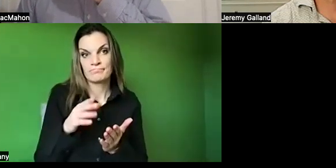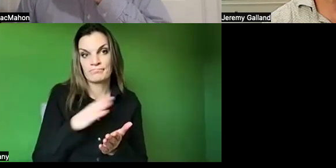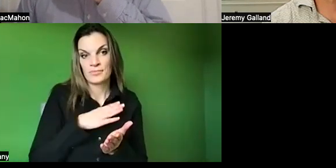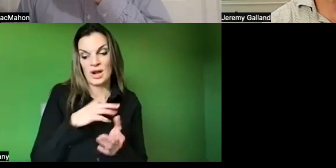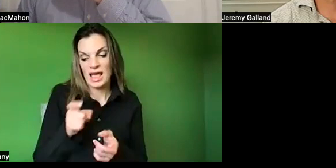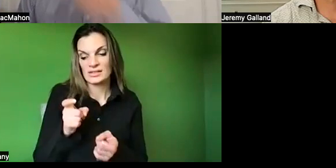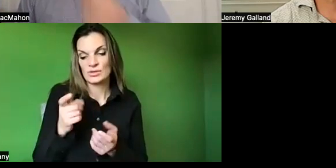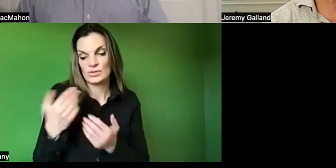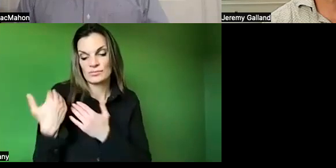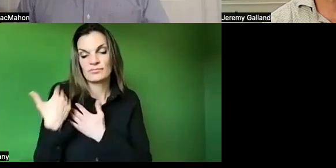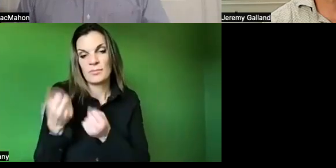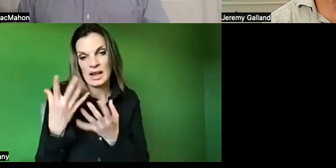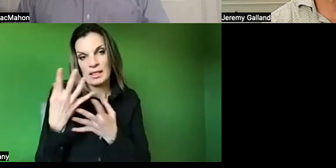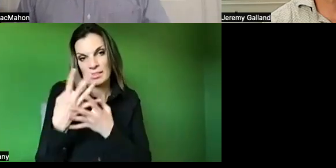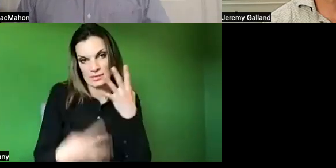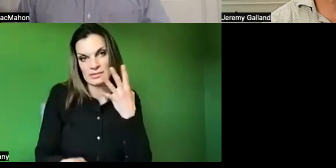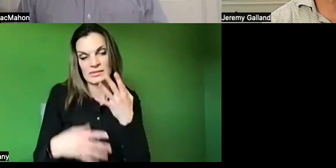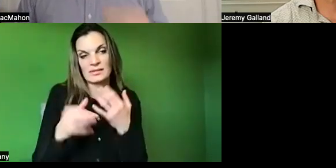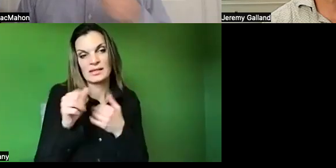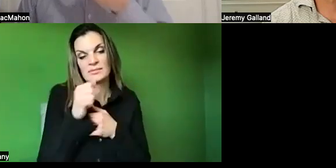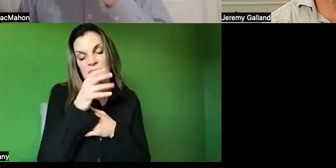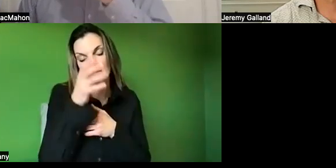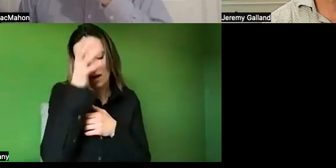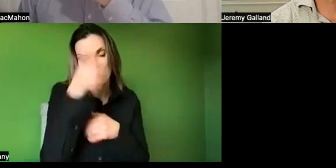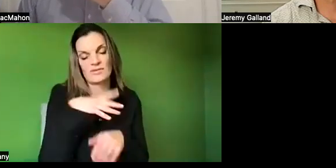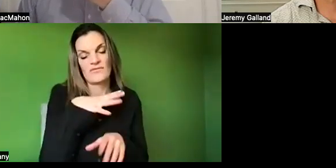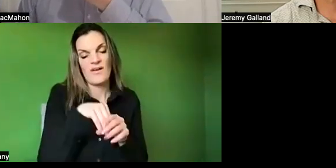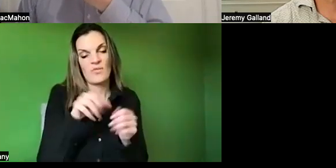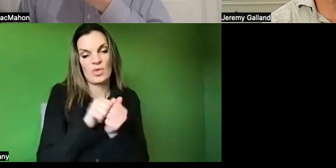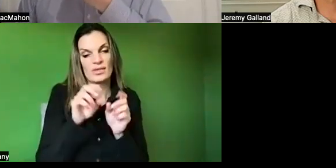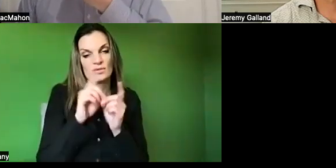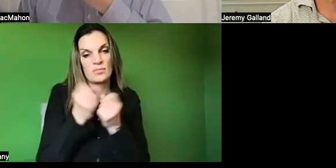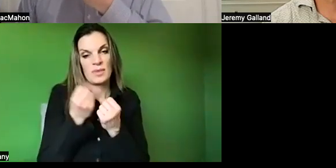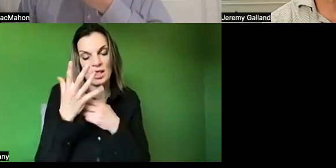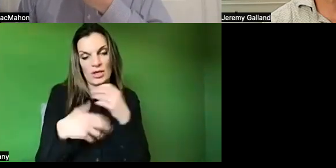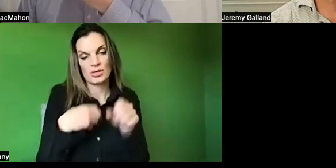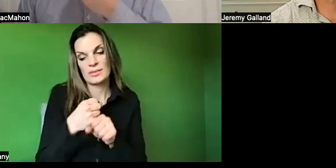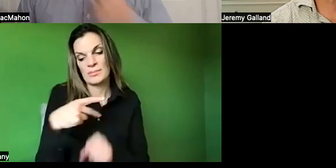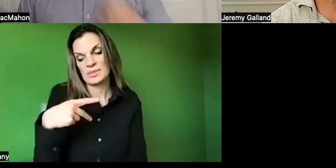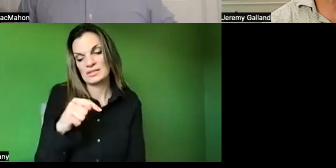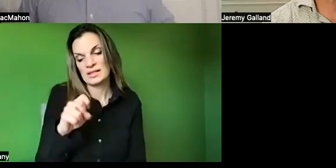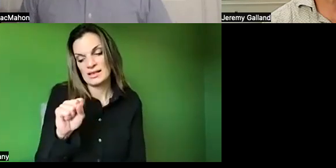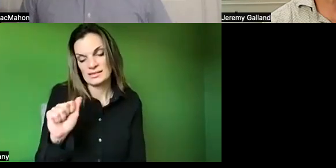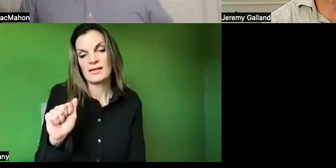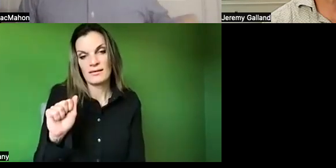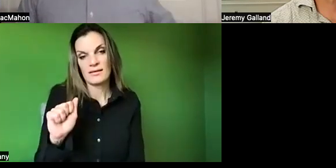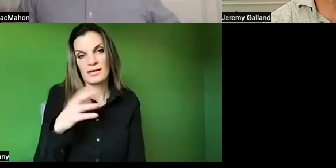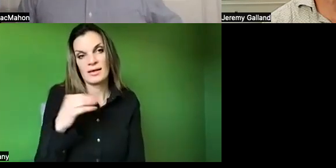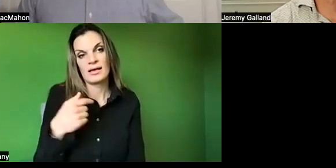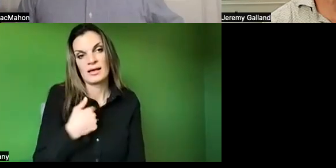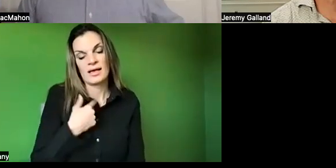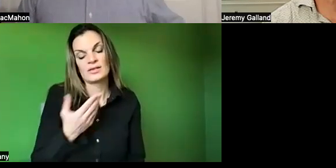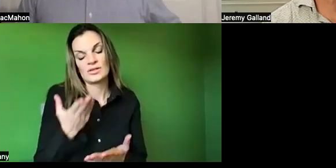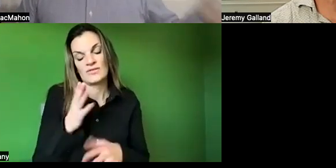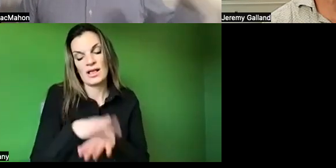different pieces as we go through our work. As a parent, I was involved in the district for many years in the PTSA. I served